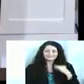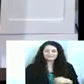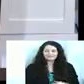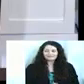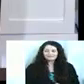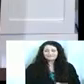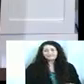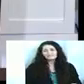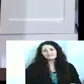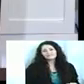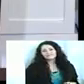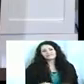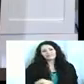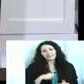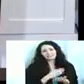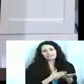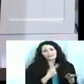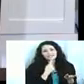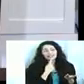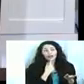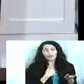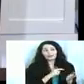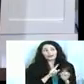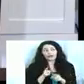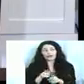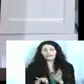Some of us have said we're going to find a wife too, but